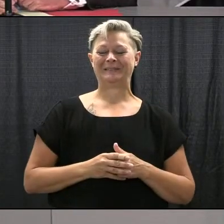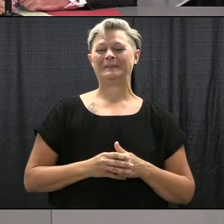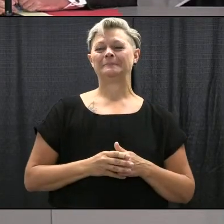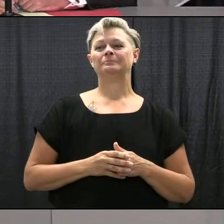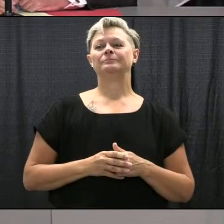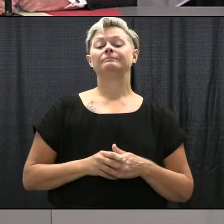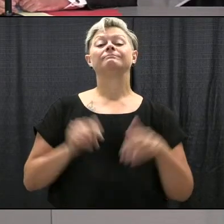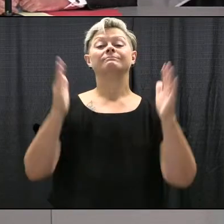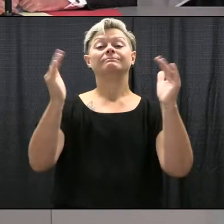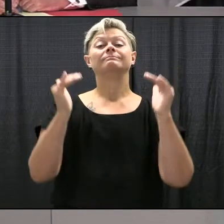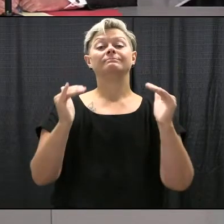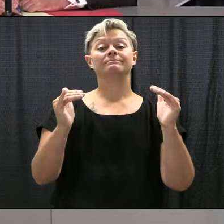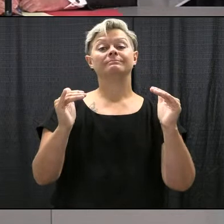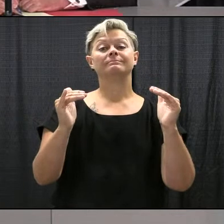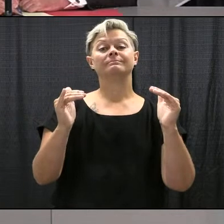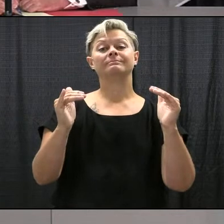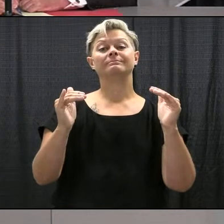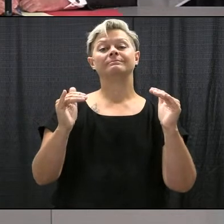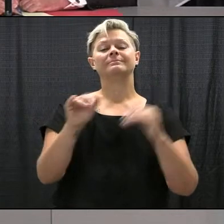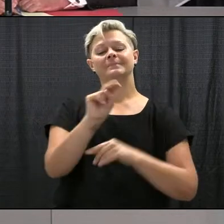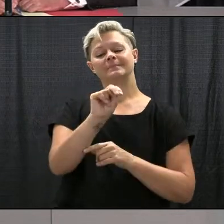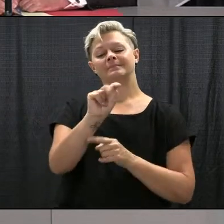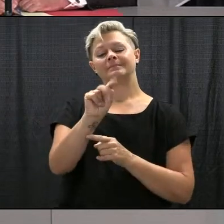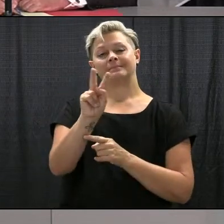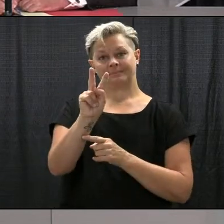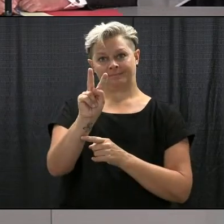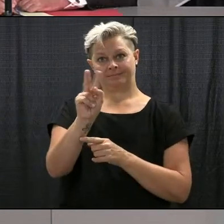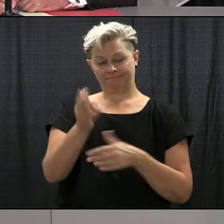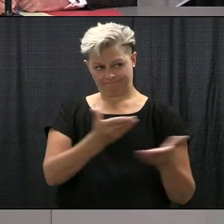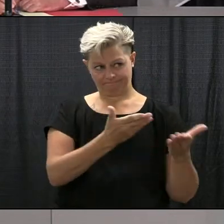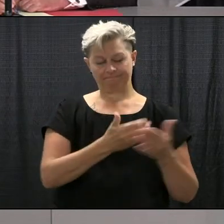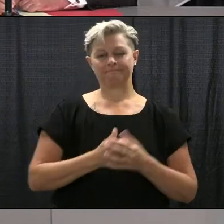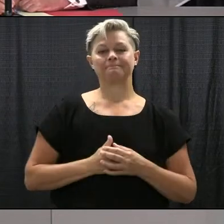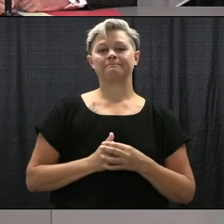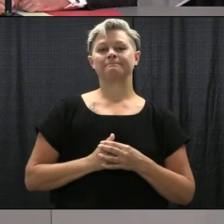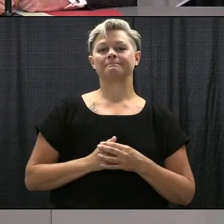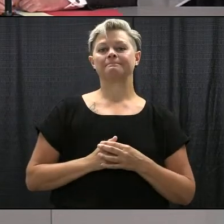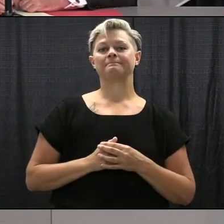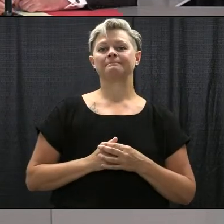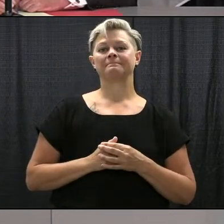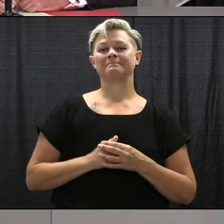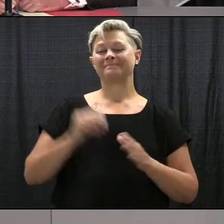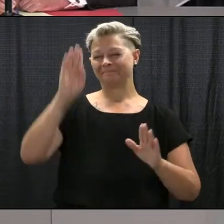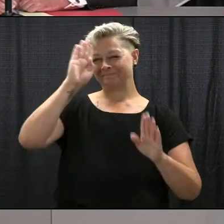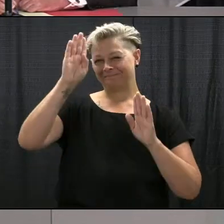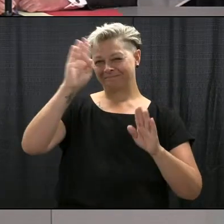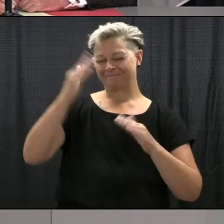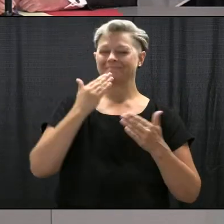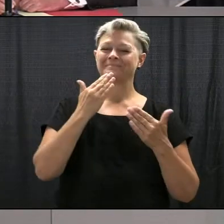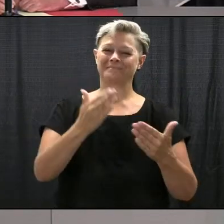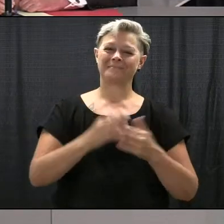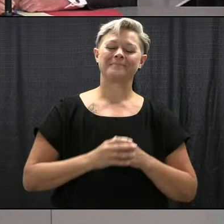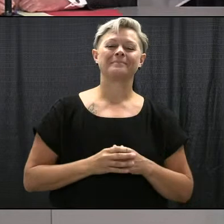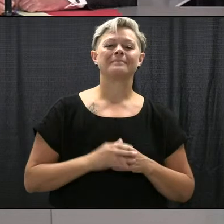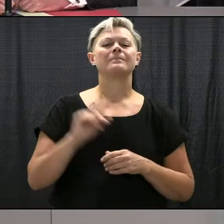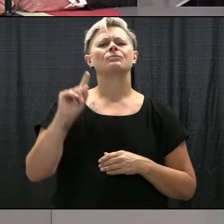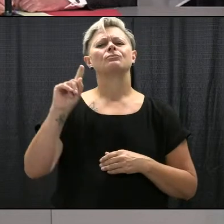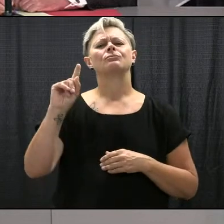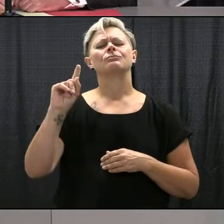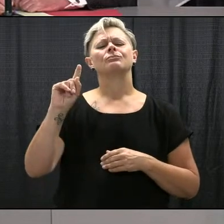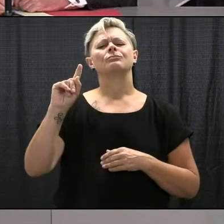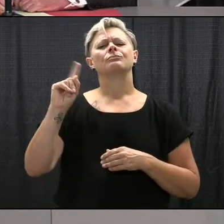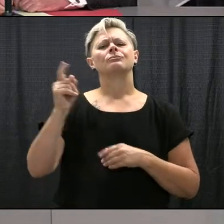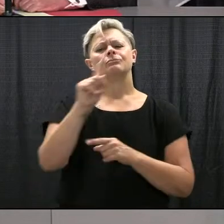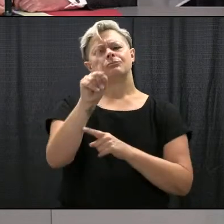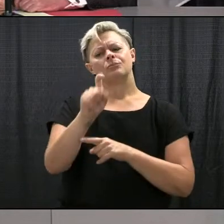Our next questions are from Ben Cleary with NTV. Please go ahead. Hi there, thank you. My first question